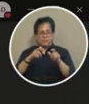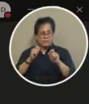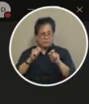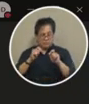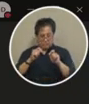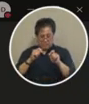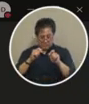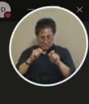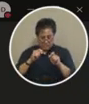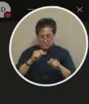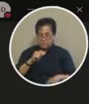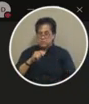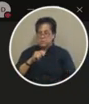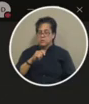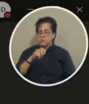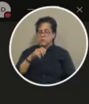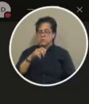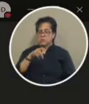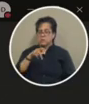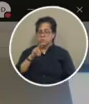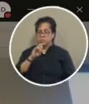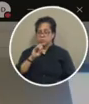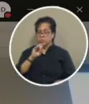us what the protest was that was denied?